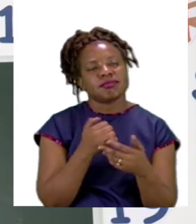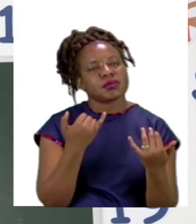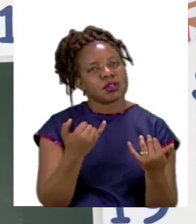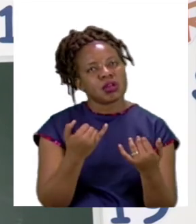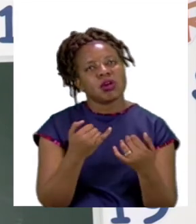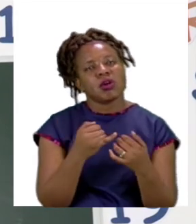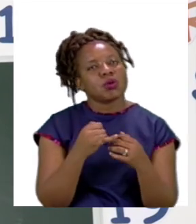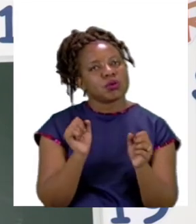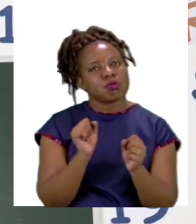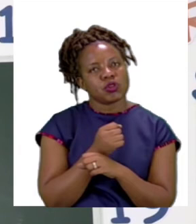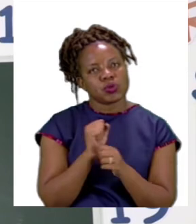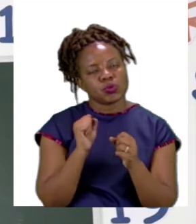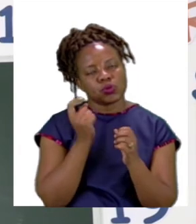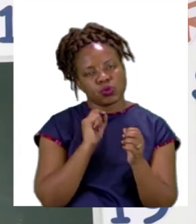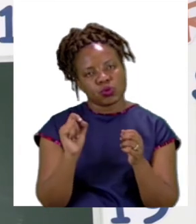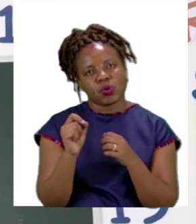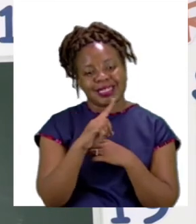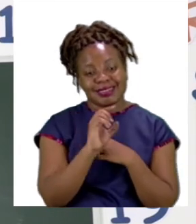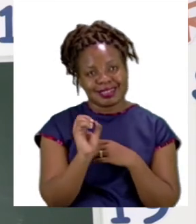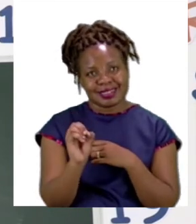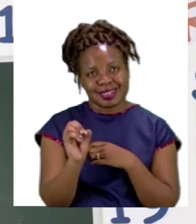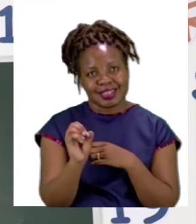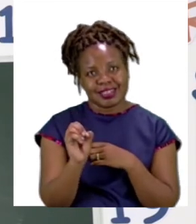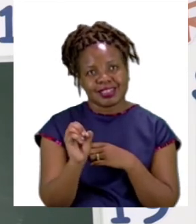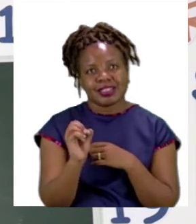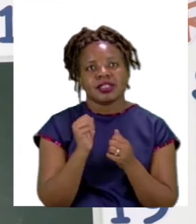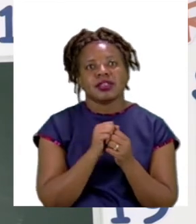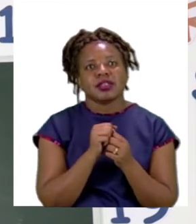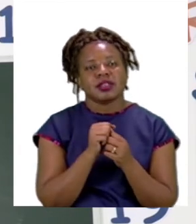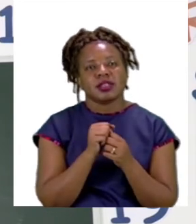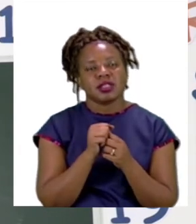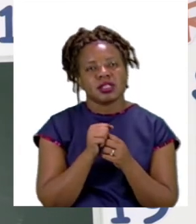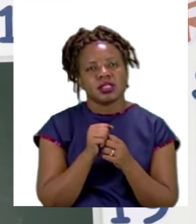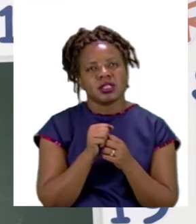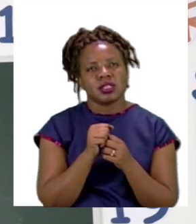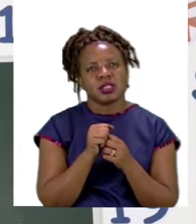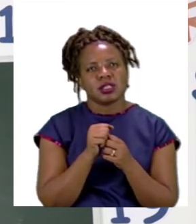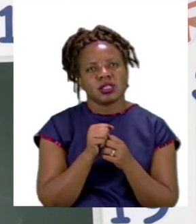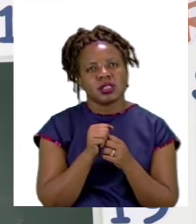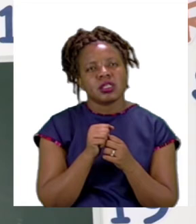much. Please, can you take one? And Grandpa Hundreds will say,